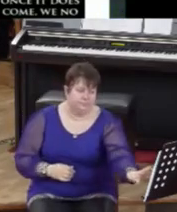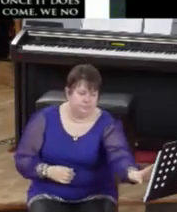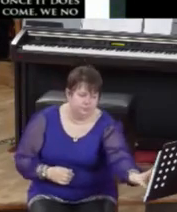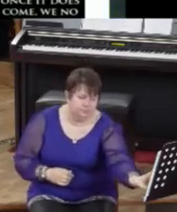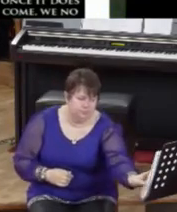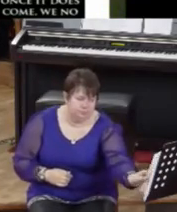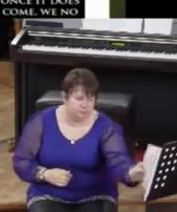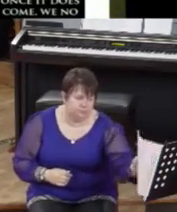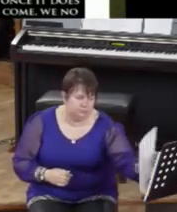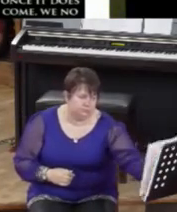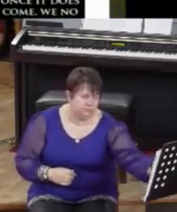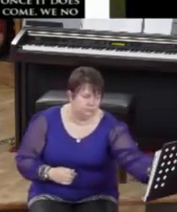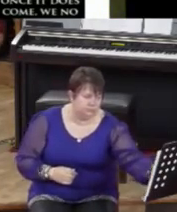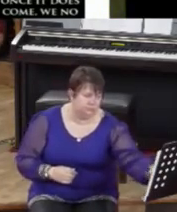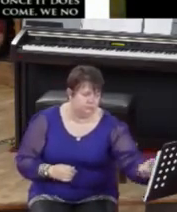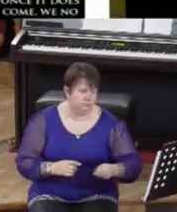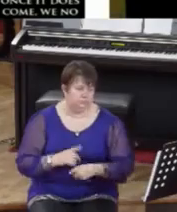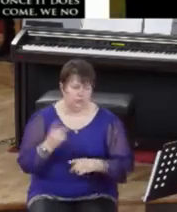What happens to this?